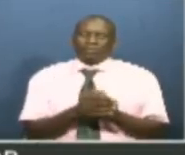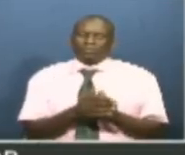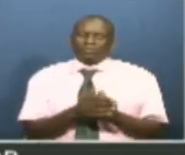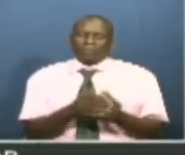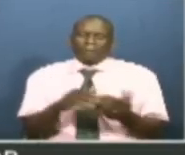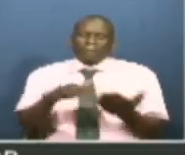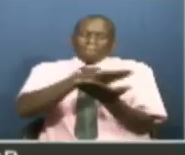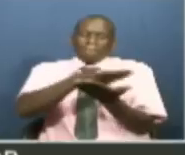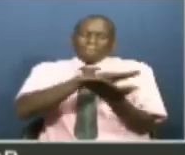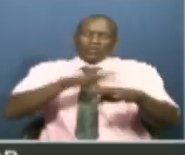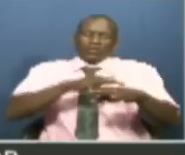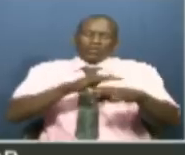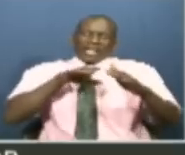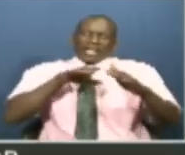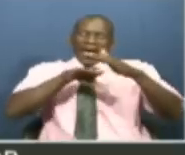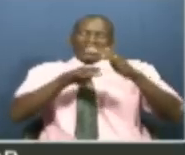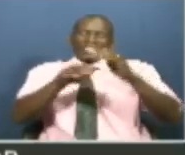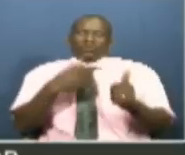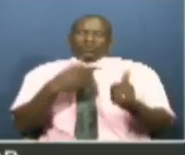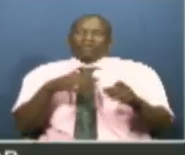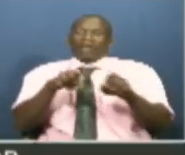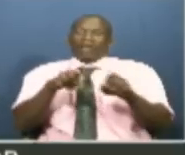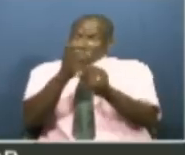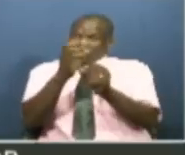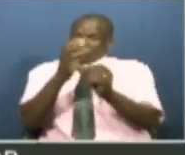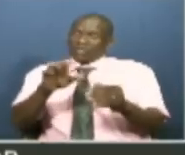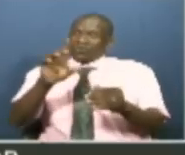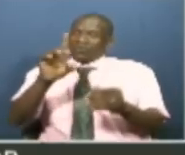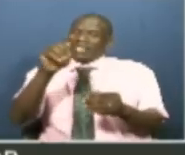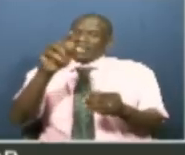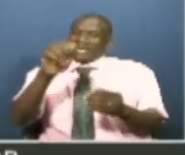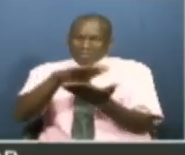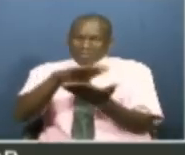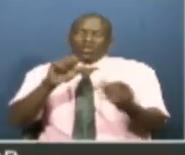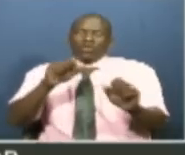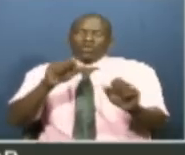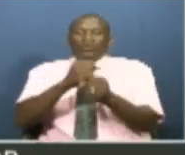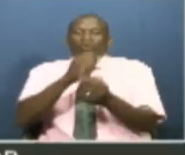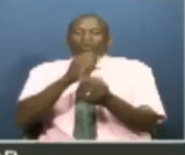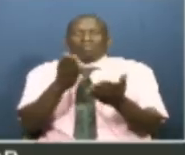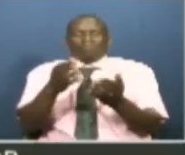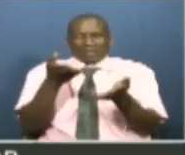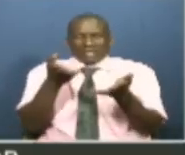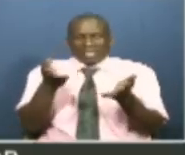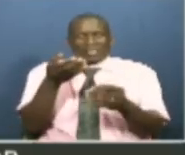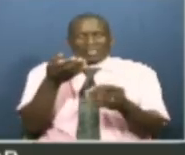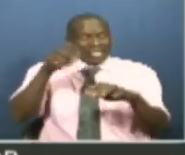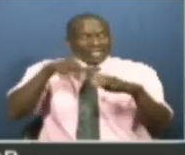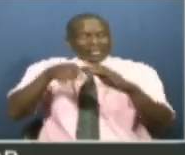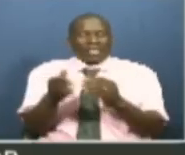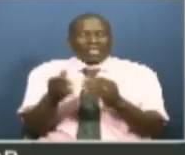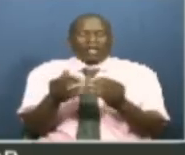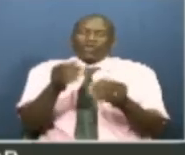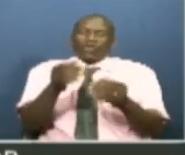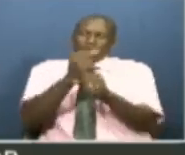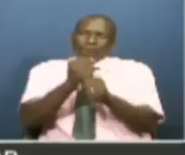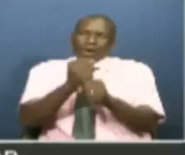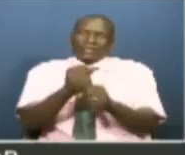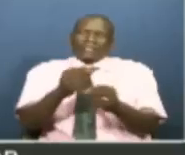based on the type of access you have as a user, you can carry out certain functions, right? These functions allow